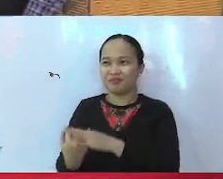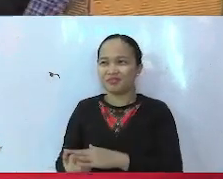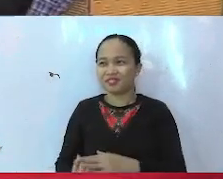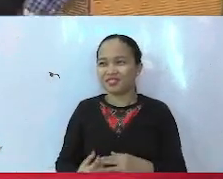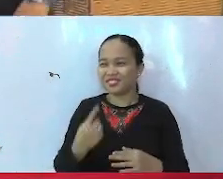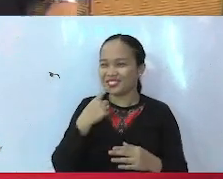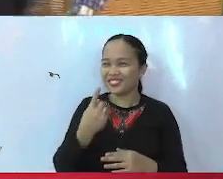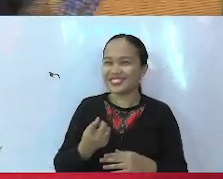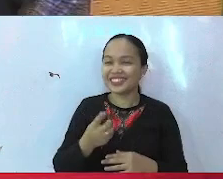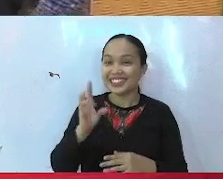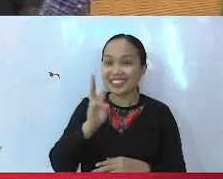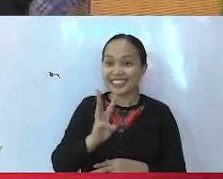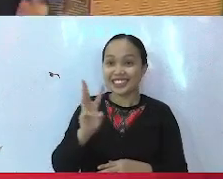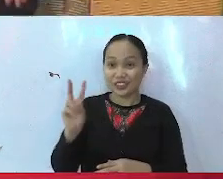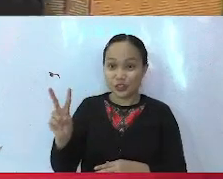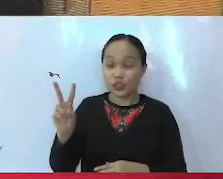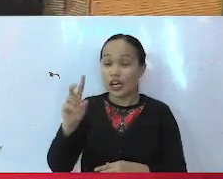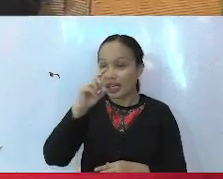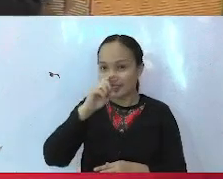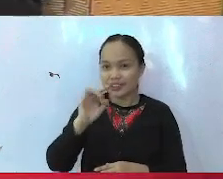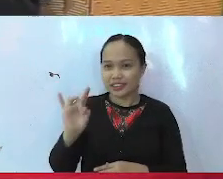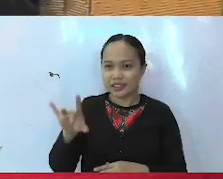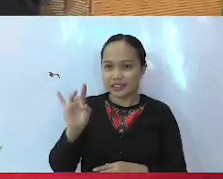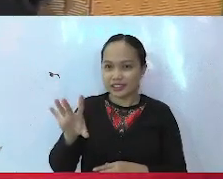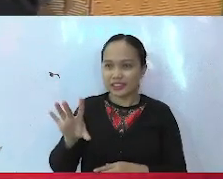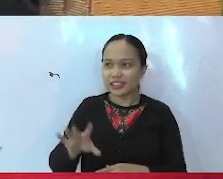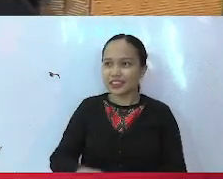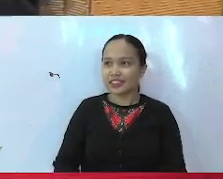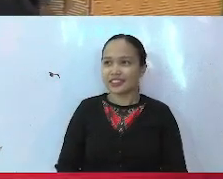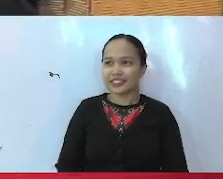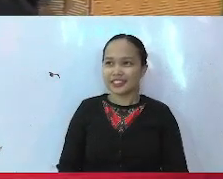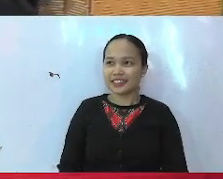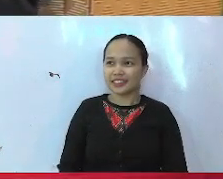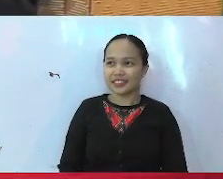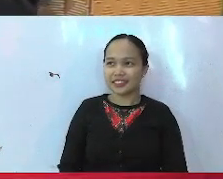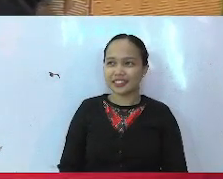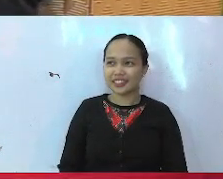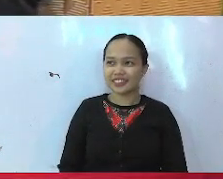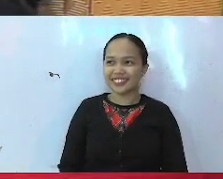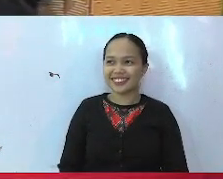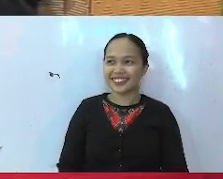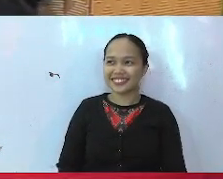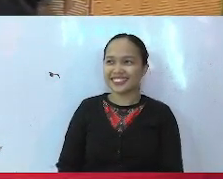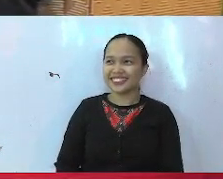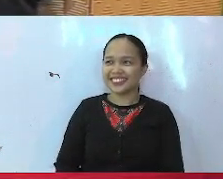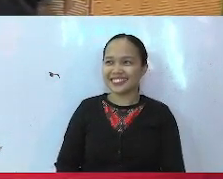6'2", 18 years old. Wow. Amen. 6'2"? Yeah. God bless you.